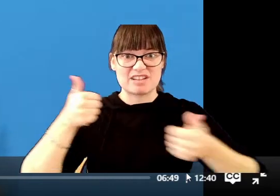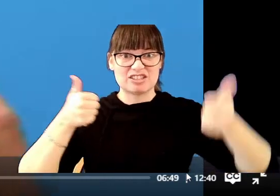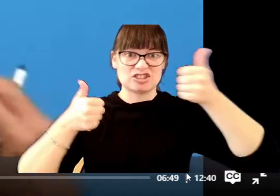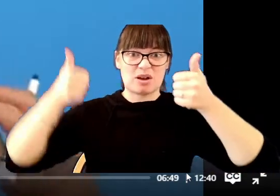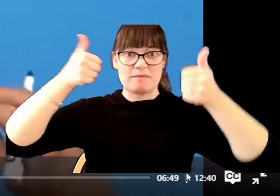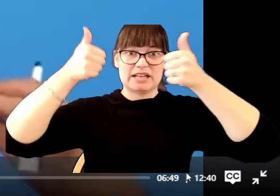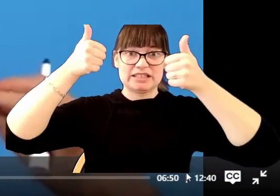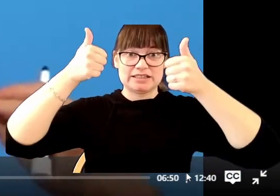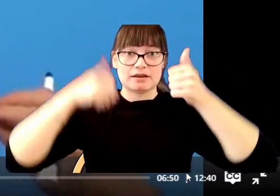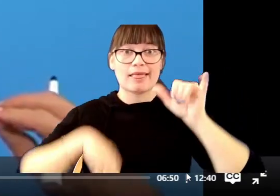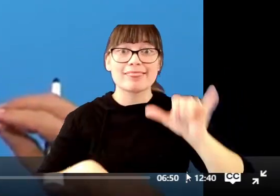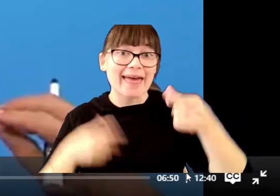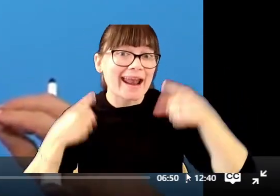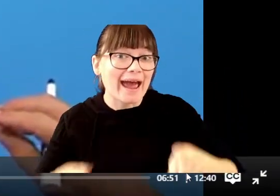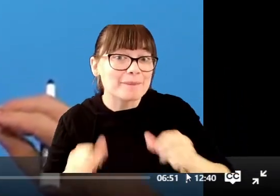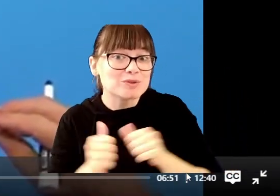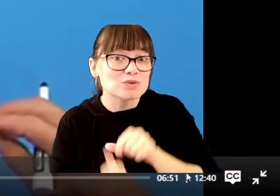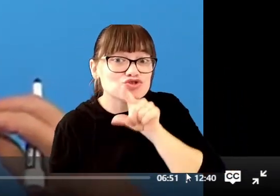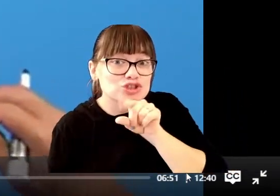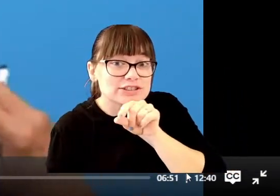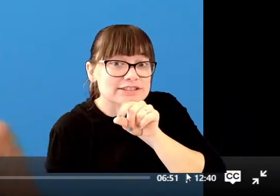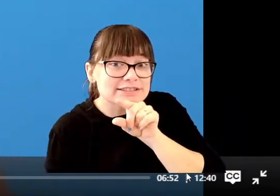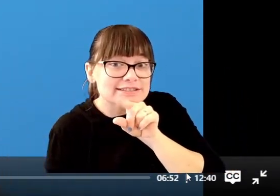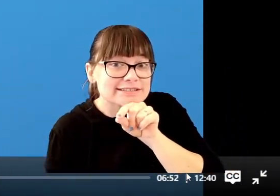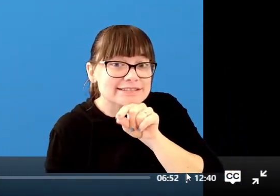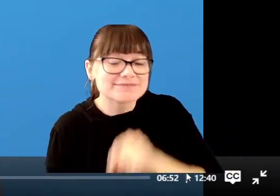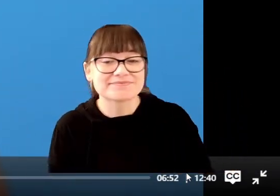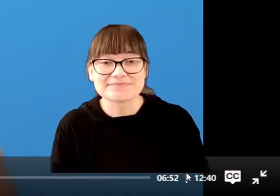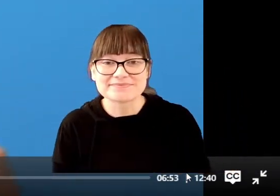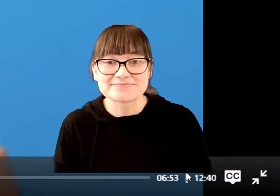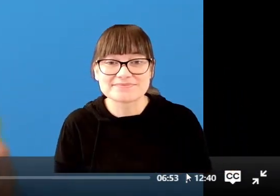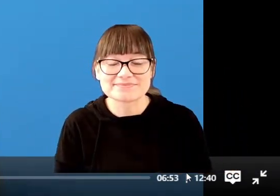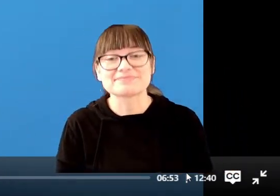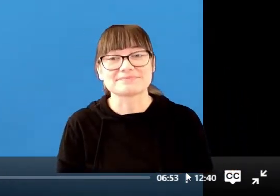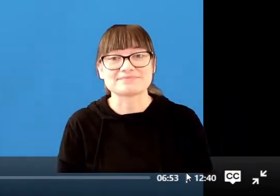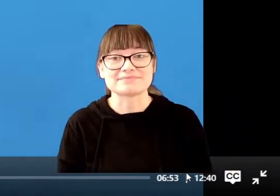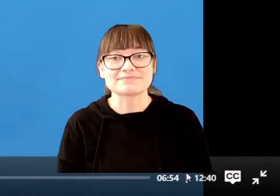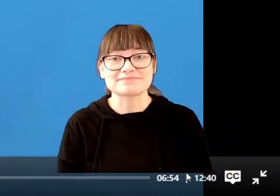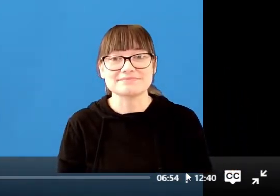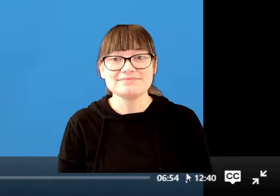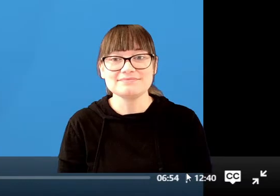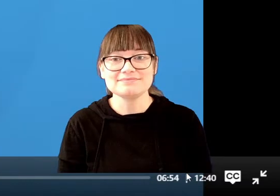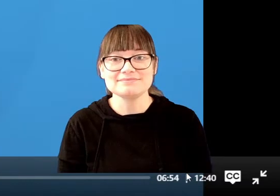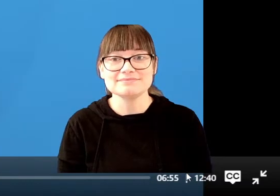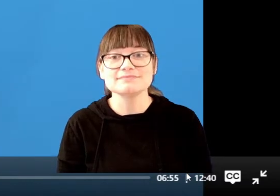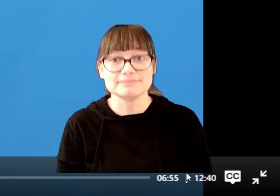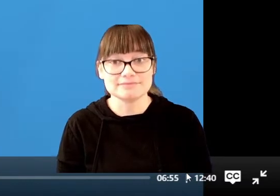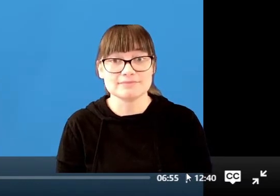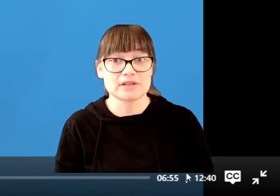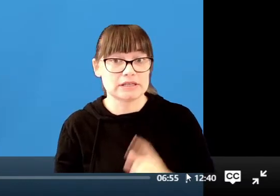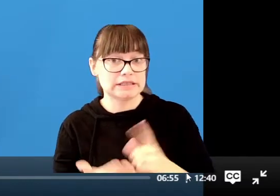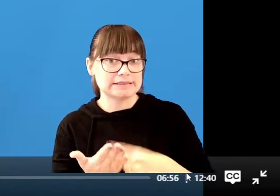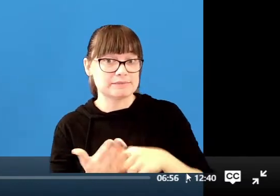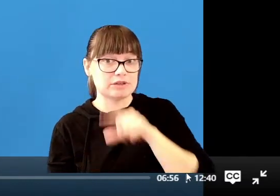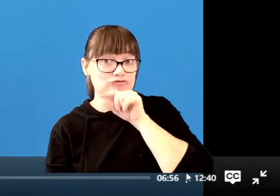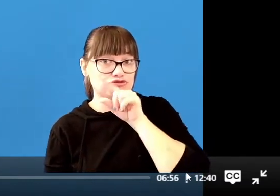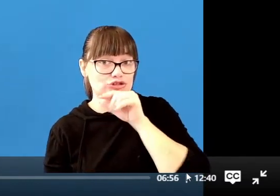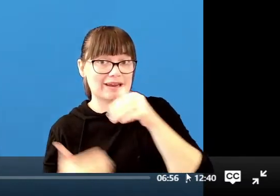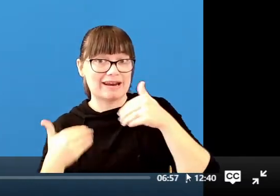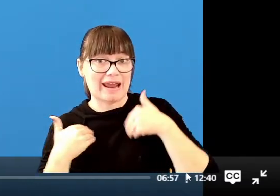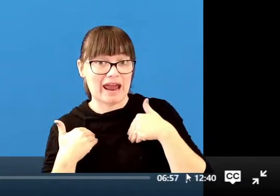this occurs in chickens a lot, right? What you have happen is sometimes you have a chicken that is born with the